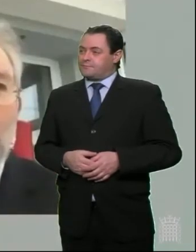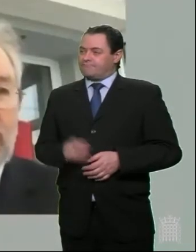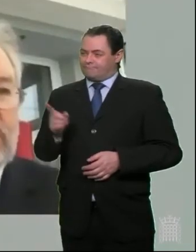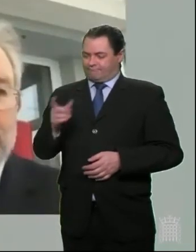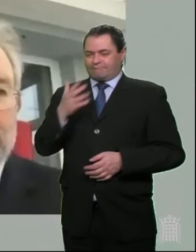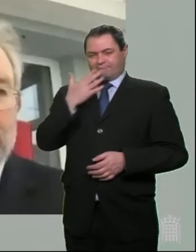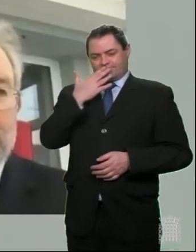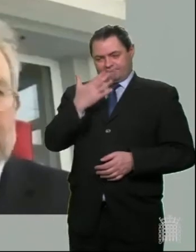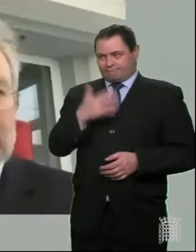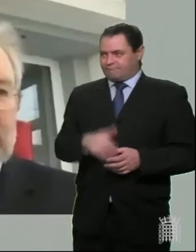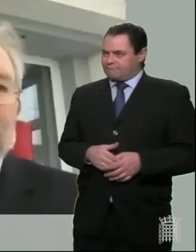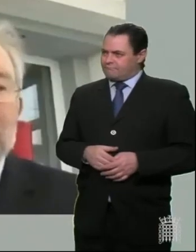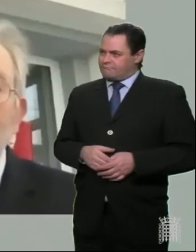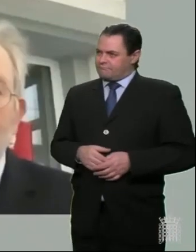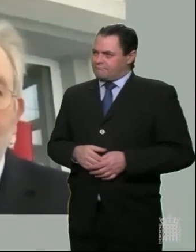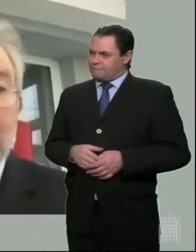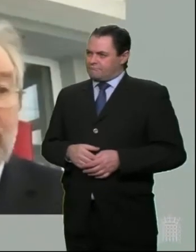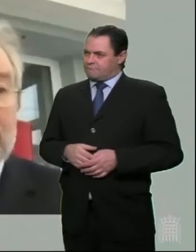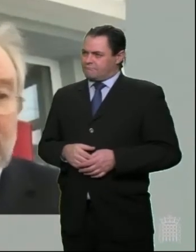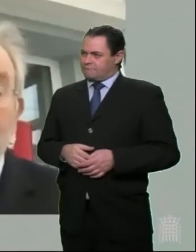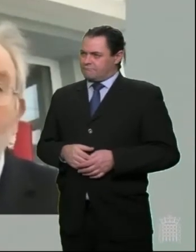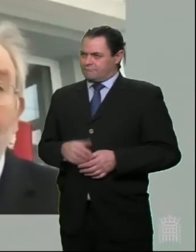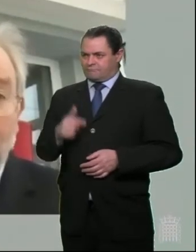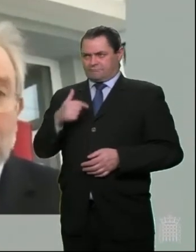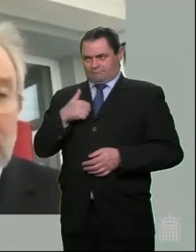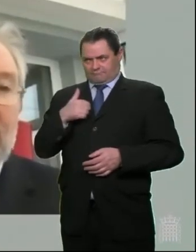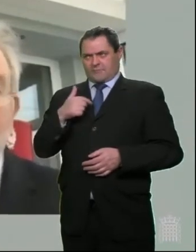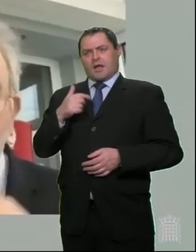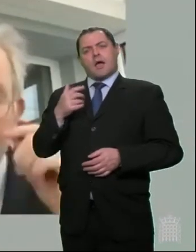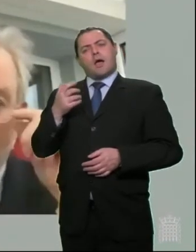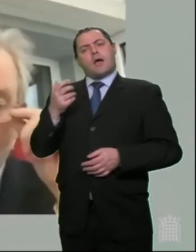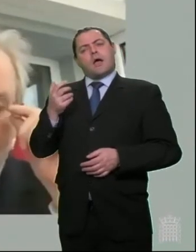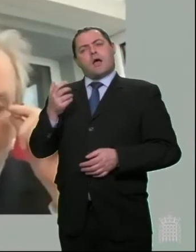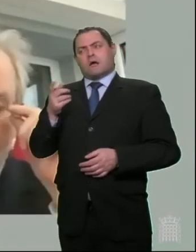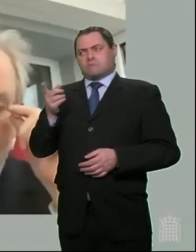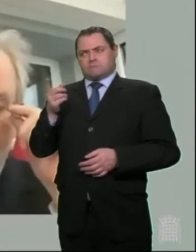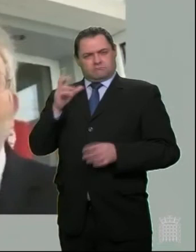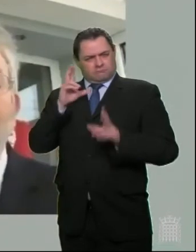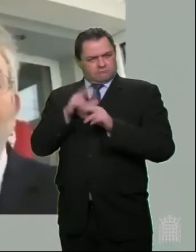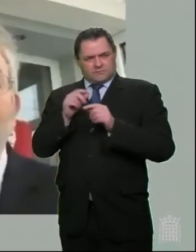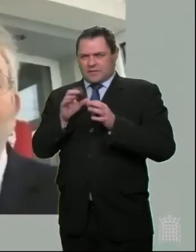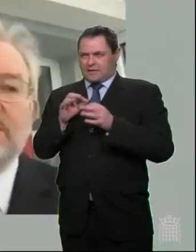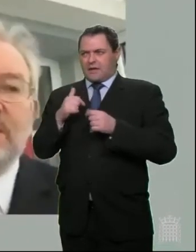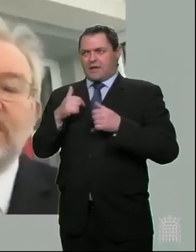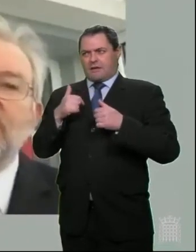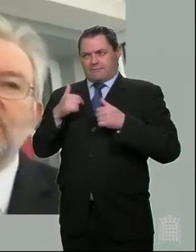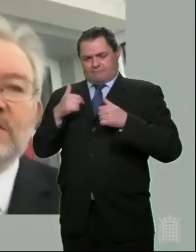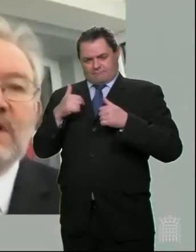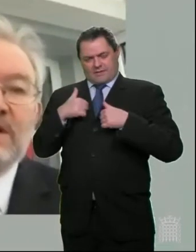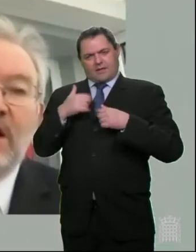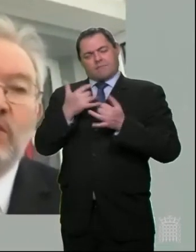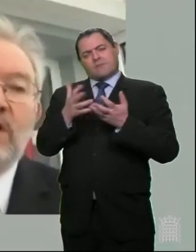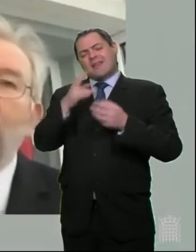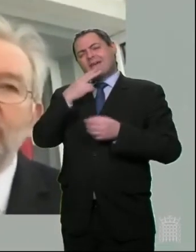A war widow's pension for 67 years. My mother received one for 49 years. Two of my nephews are veterans, and a